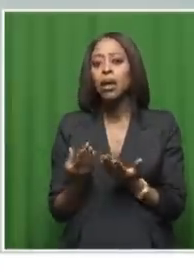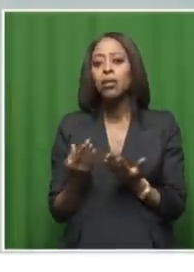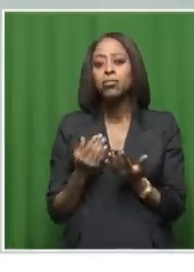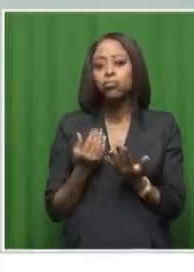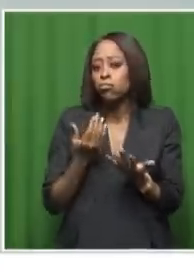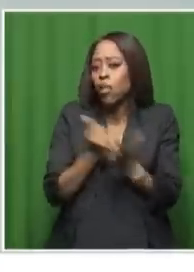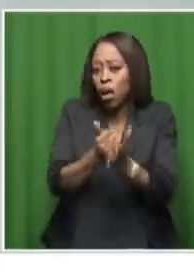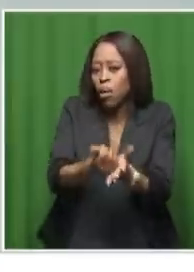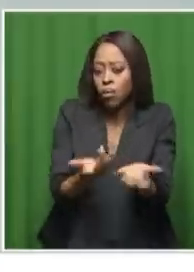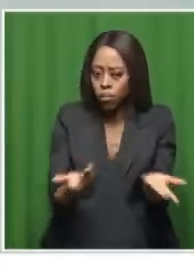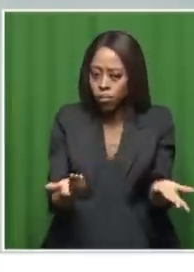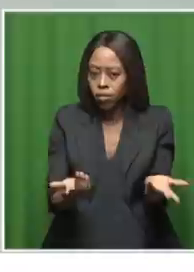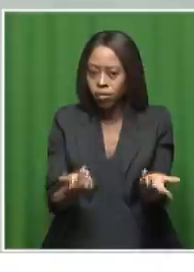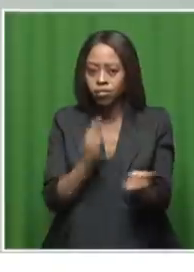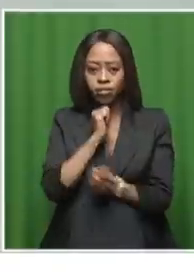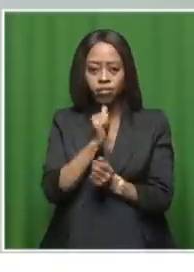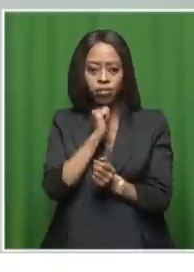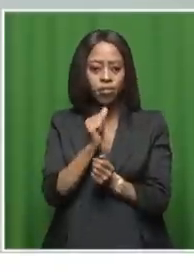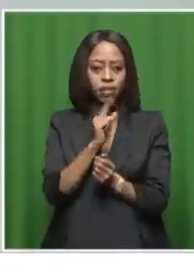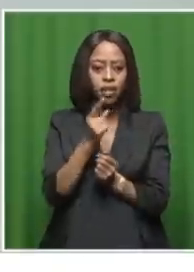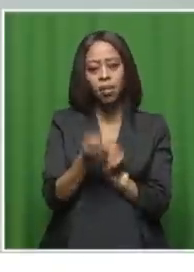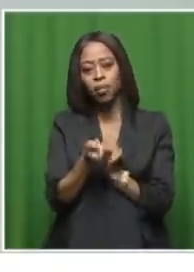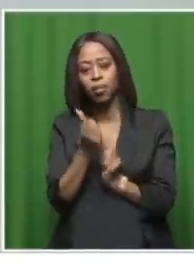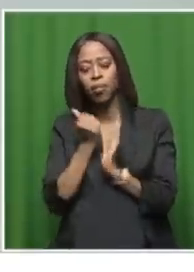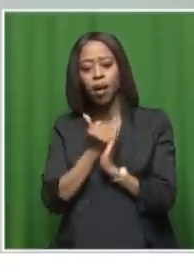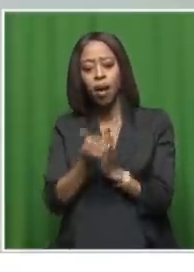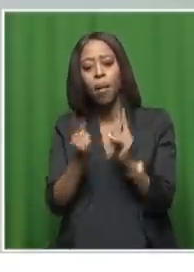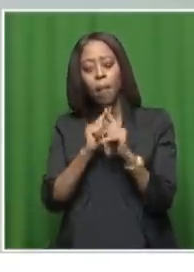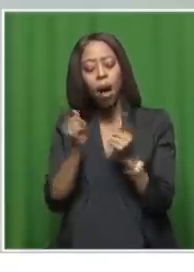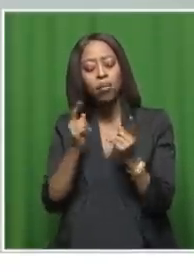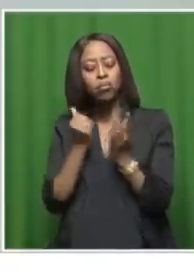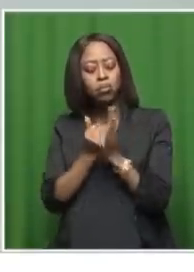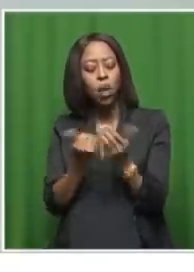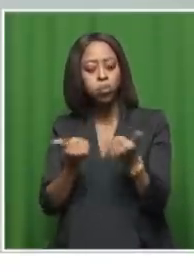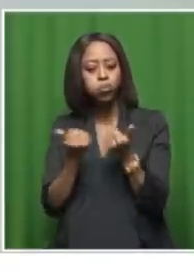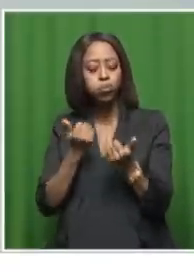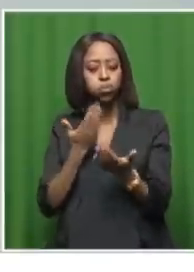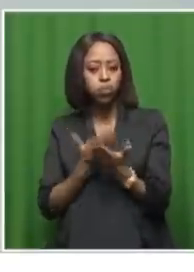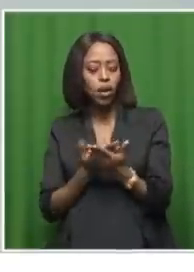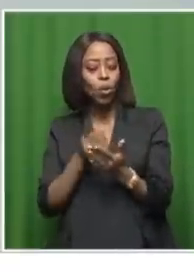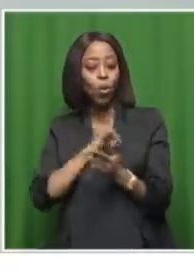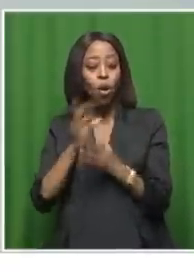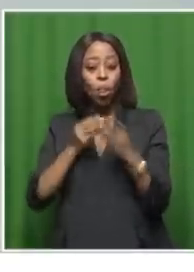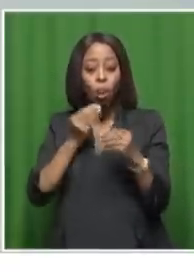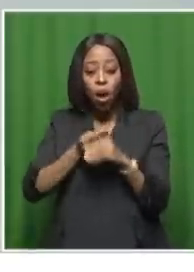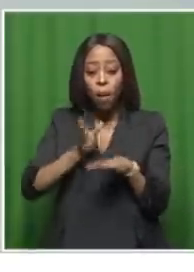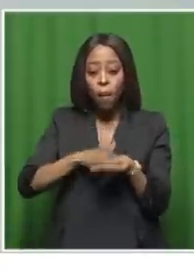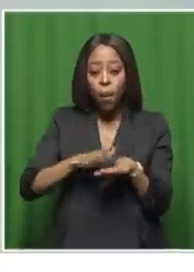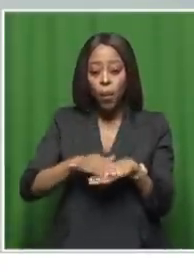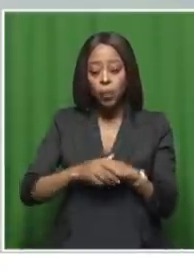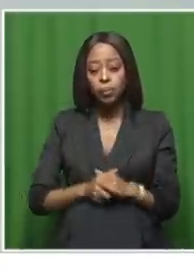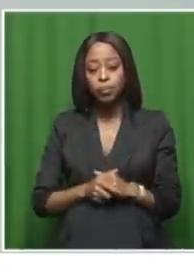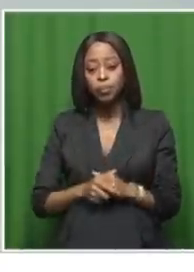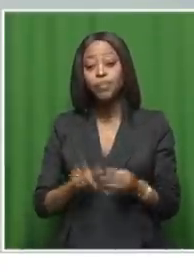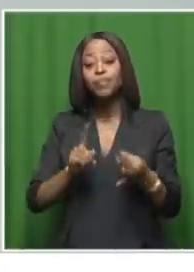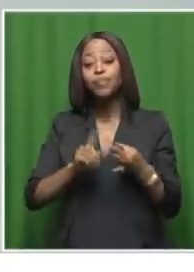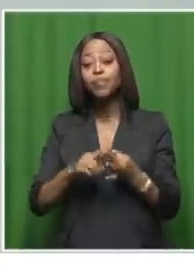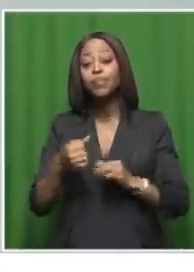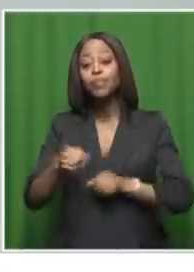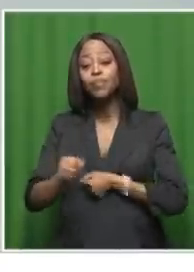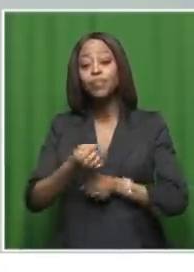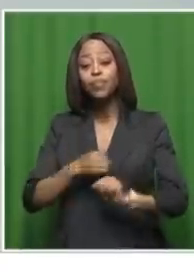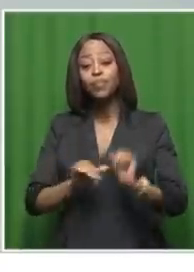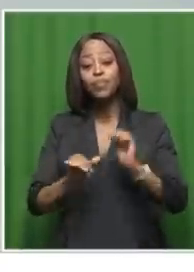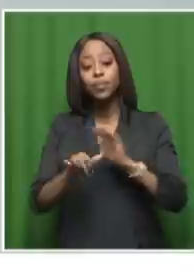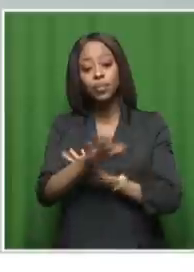intervention, as small or tiny as it is, but we believe it can make a difference as we continue to add others. The third strategic priority area of